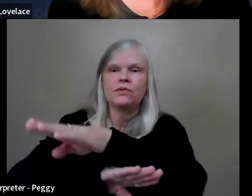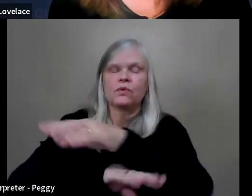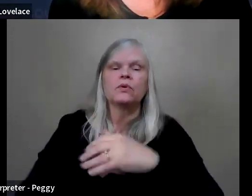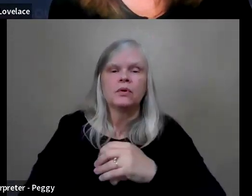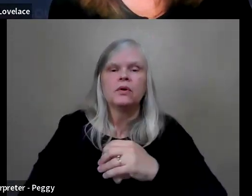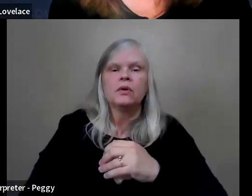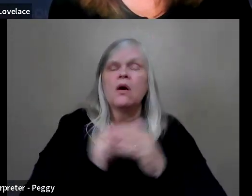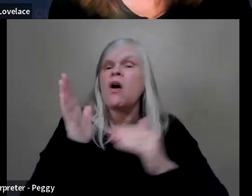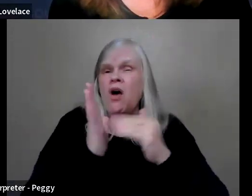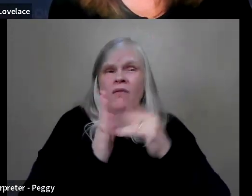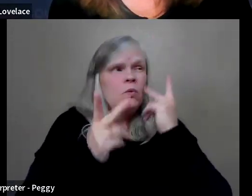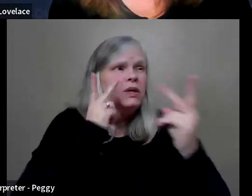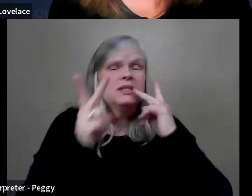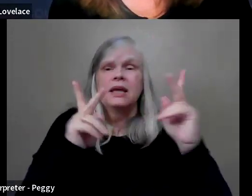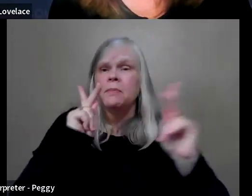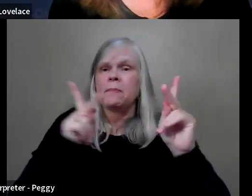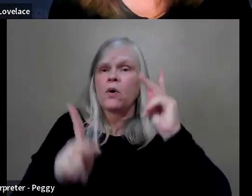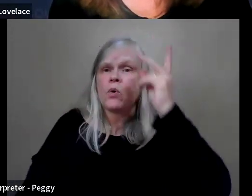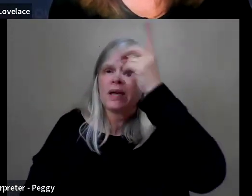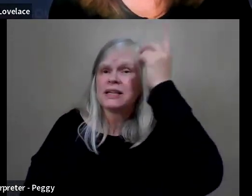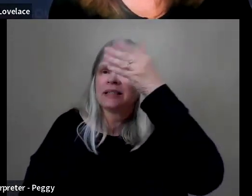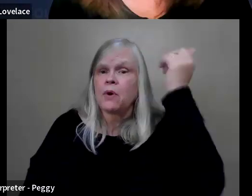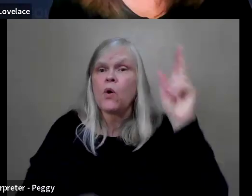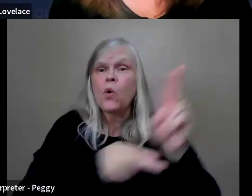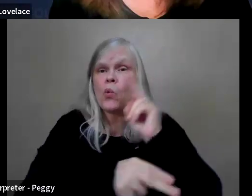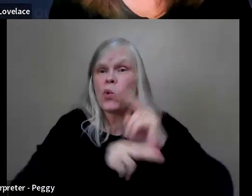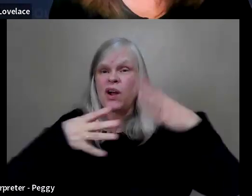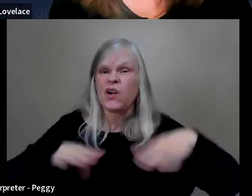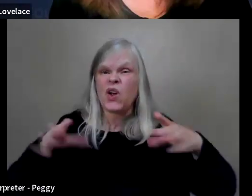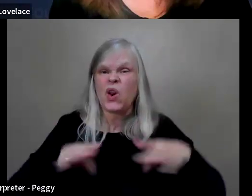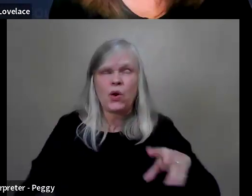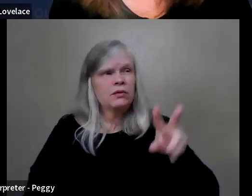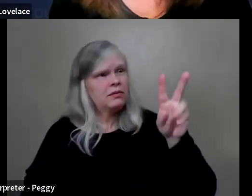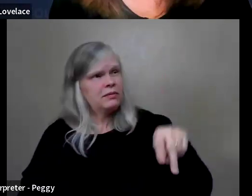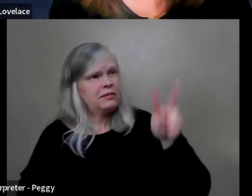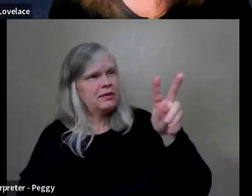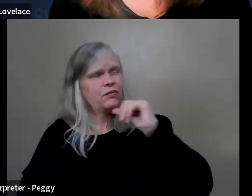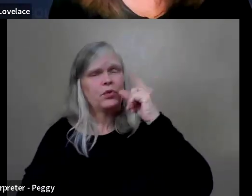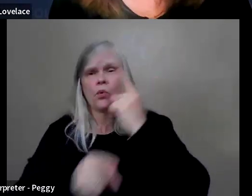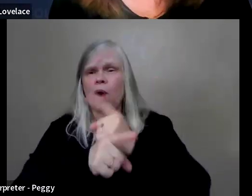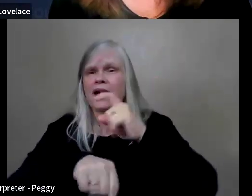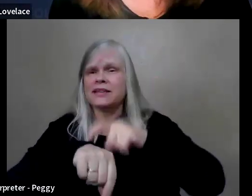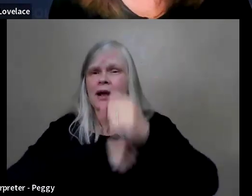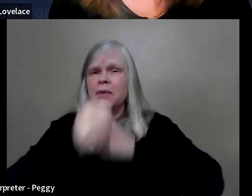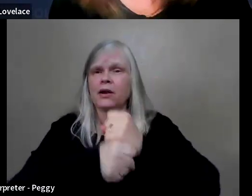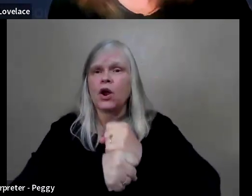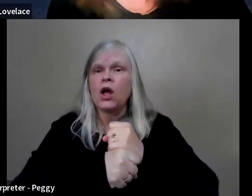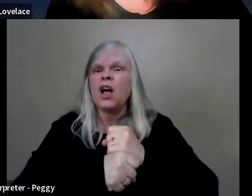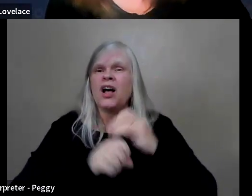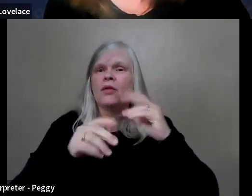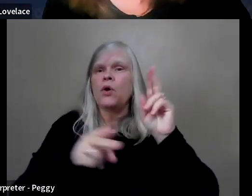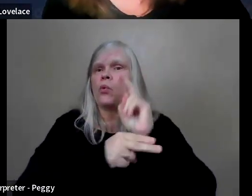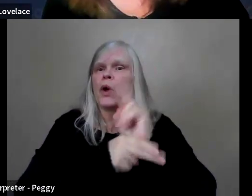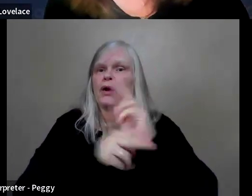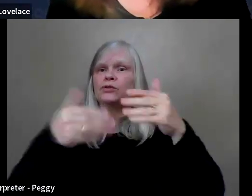see individuals with dementia sometimes wearing clothing that's not correct for the season. Maybe they're putting on shorts in the winter